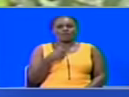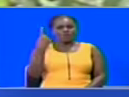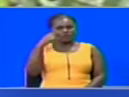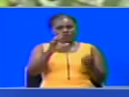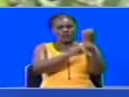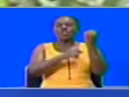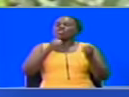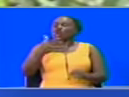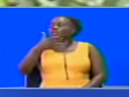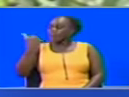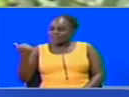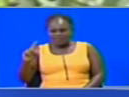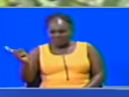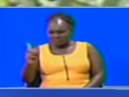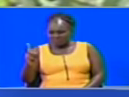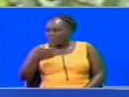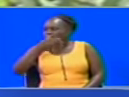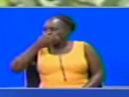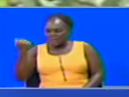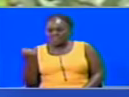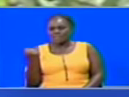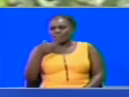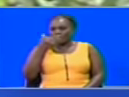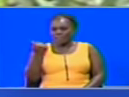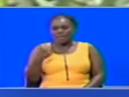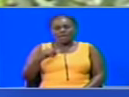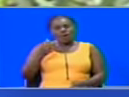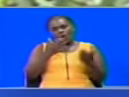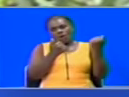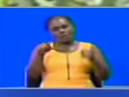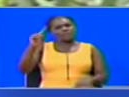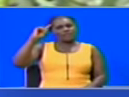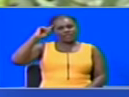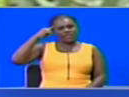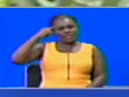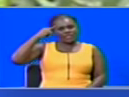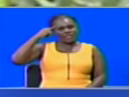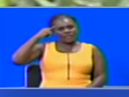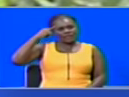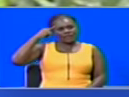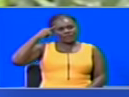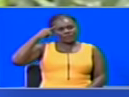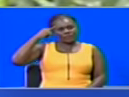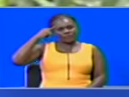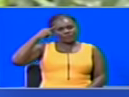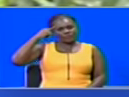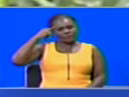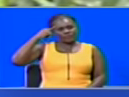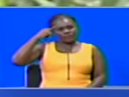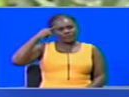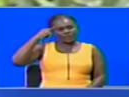the better, the best. And therefore, we hope they will consider that, and the parameters that they're exploring will consider